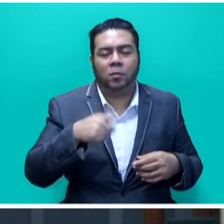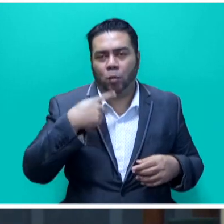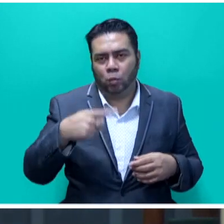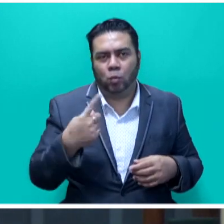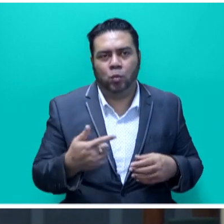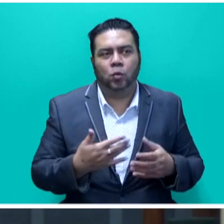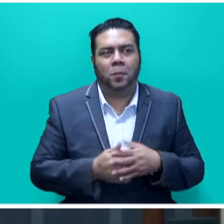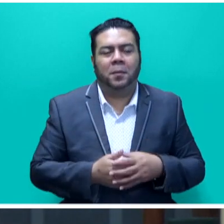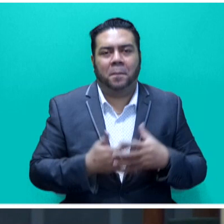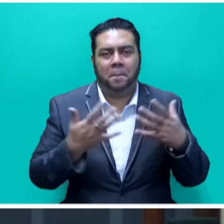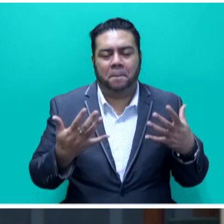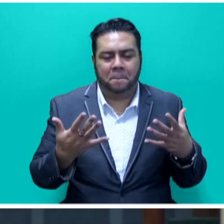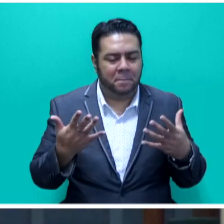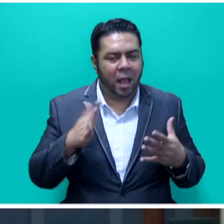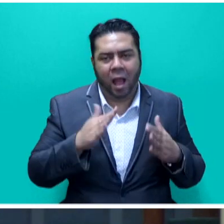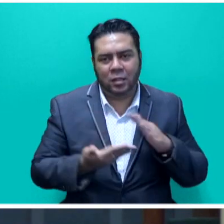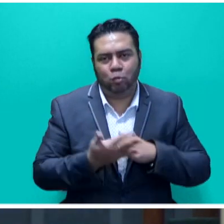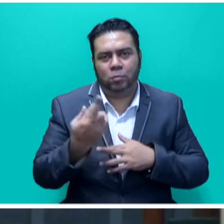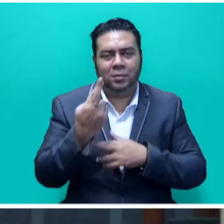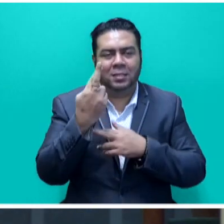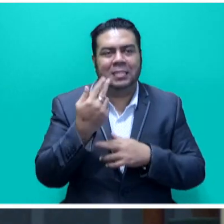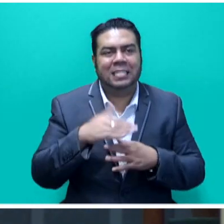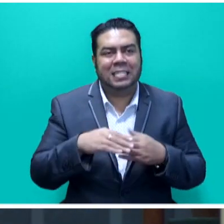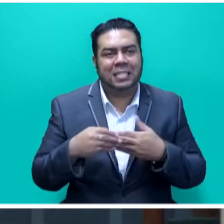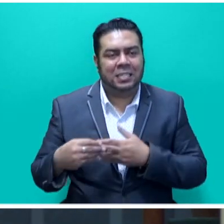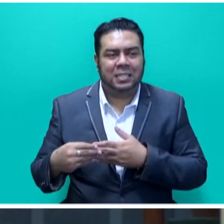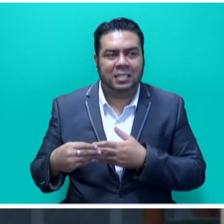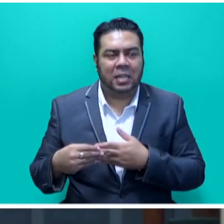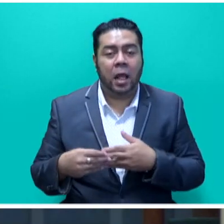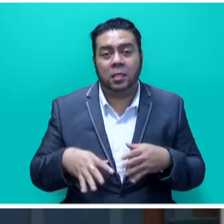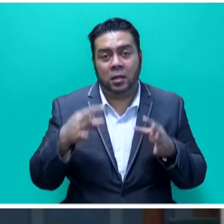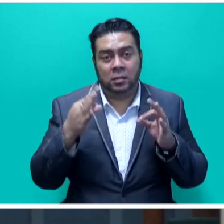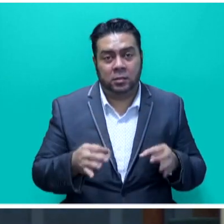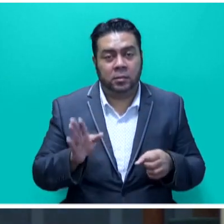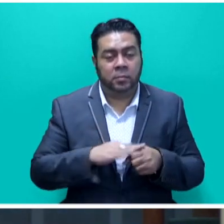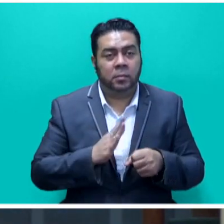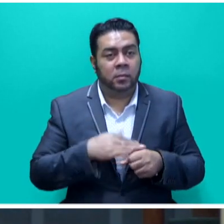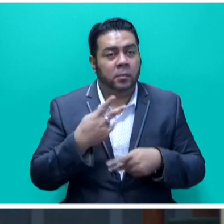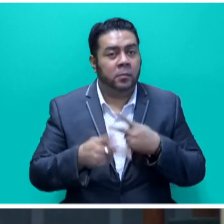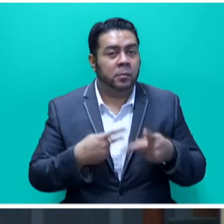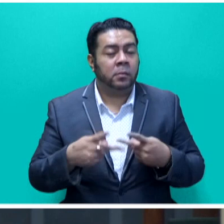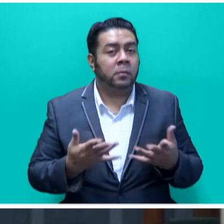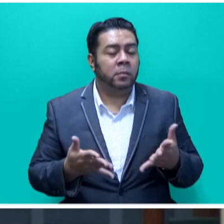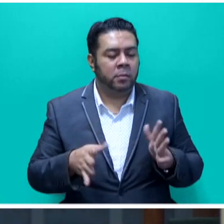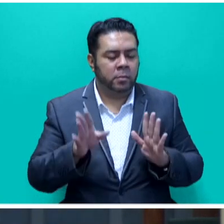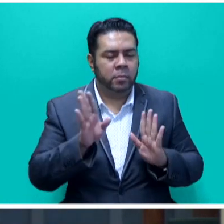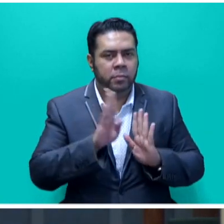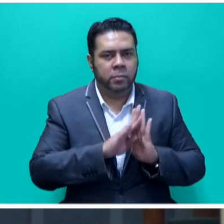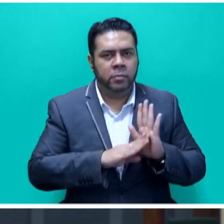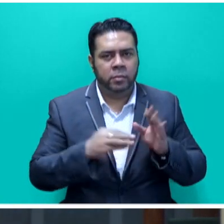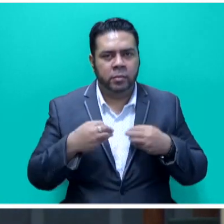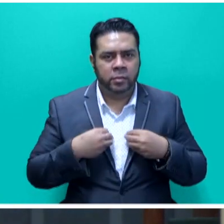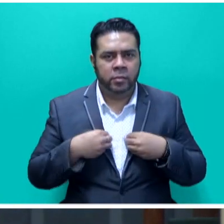be massively underrepresented in leadership positions and the decision-making processes in politics, business, and communities.